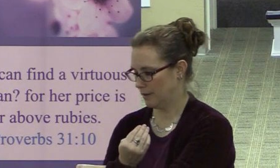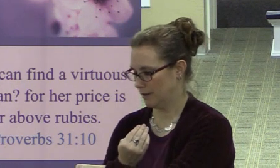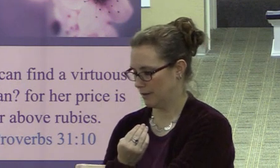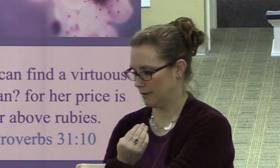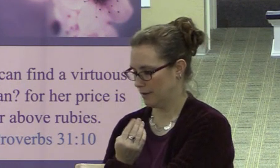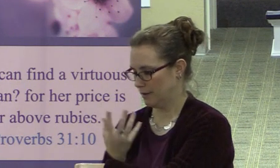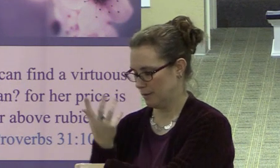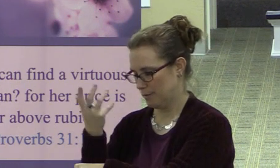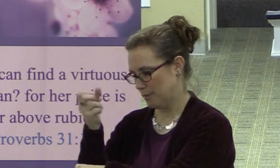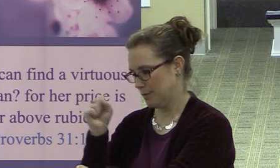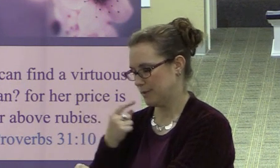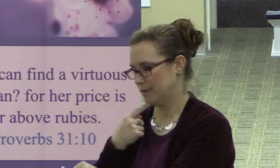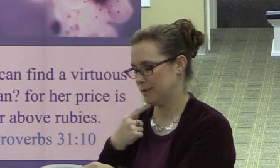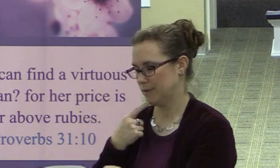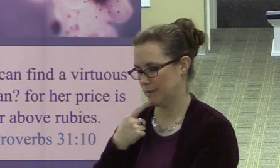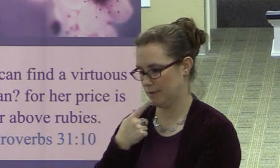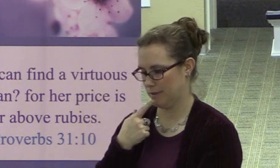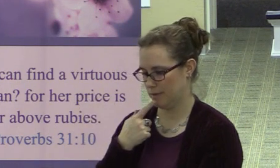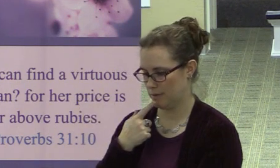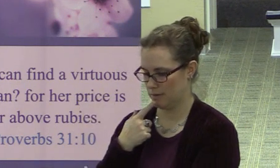this to the children of Israel.